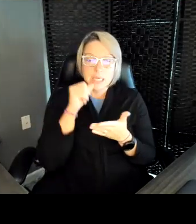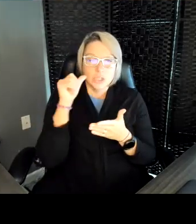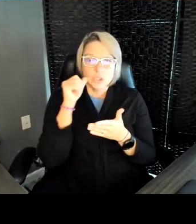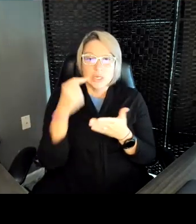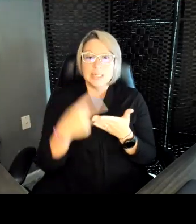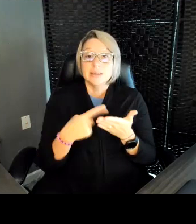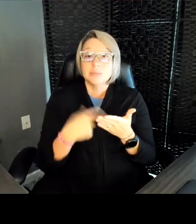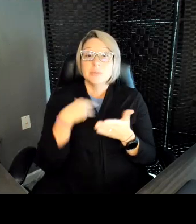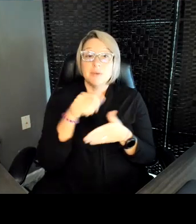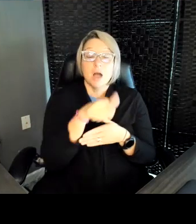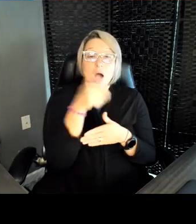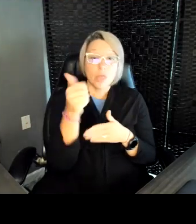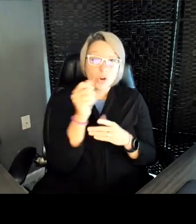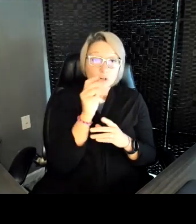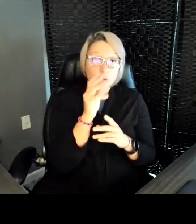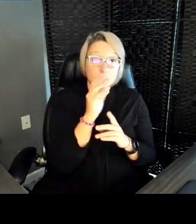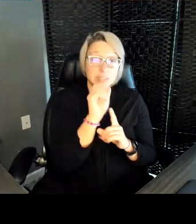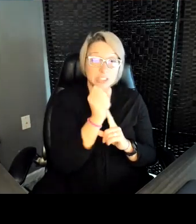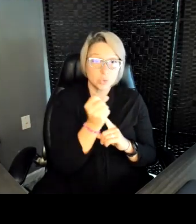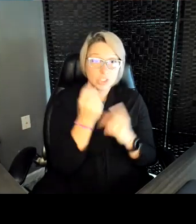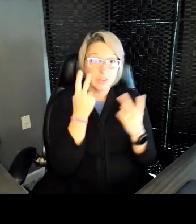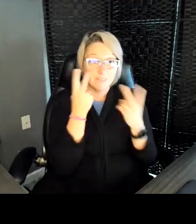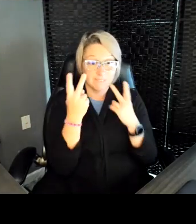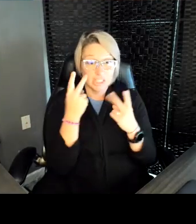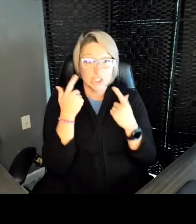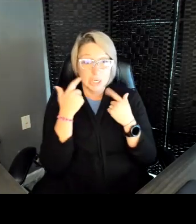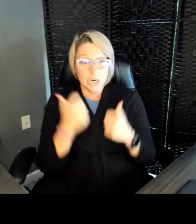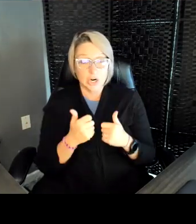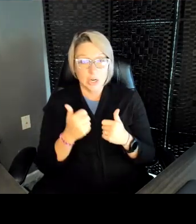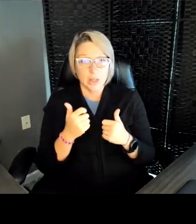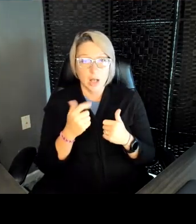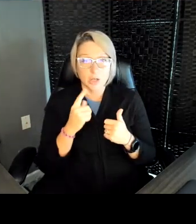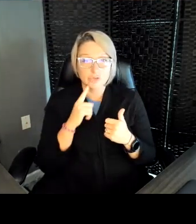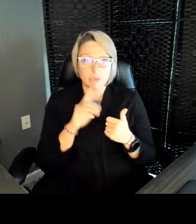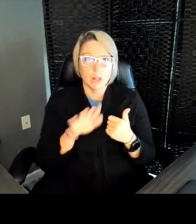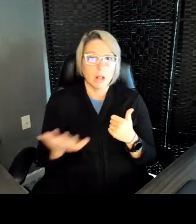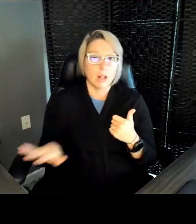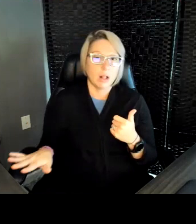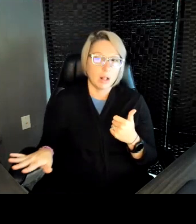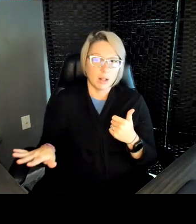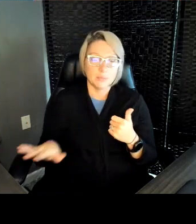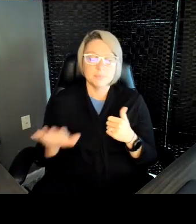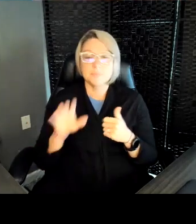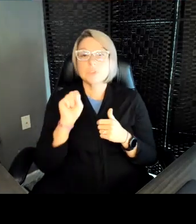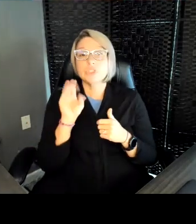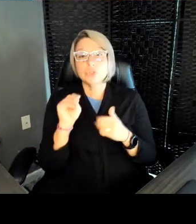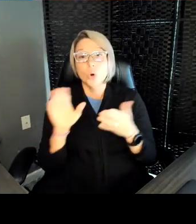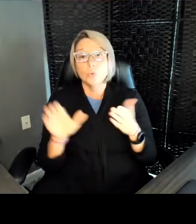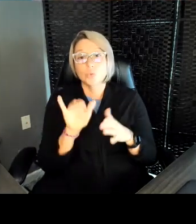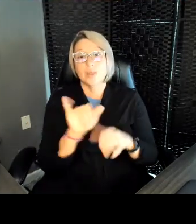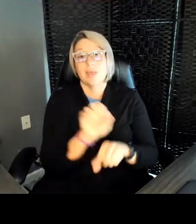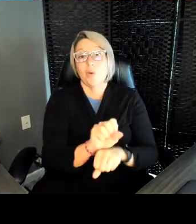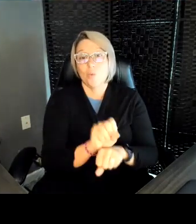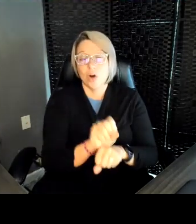other things, the vision and hearing loss can actually take a back seat. And so really doing this work can give you